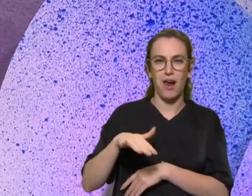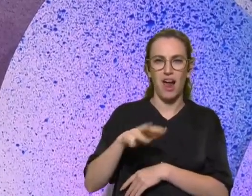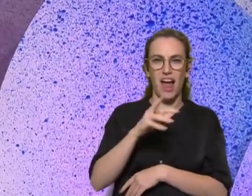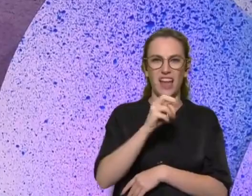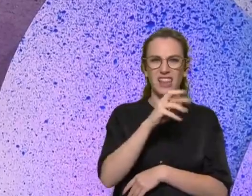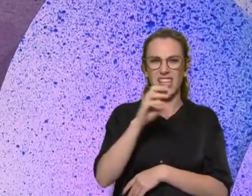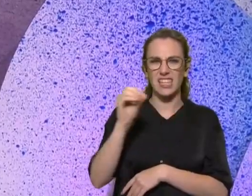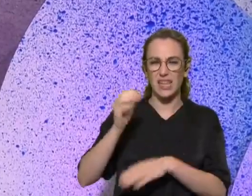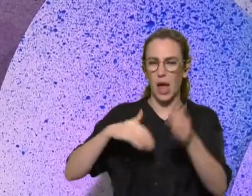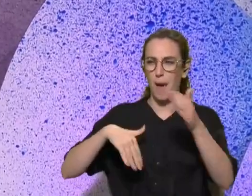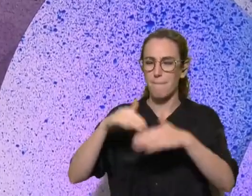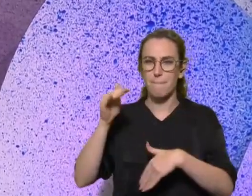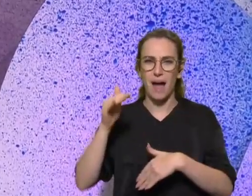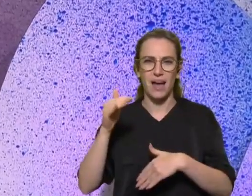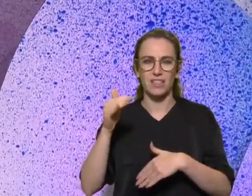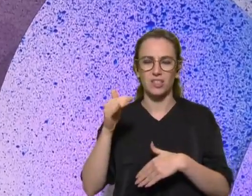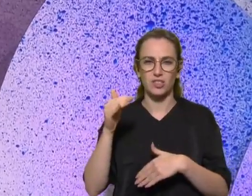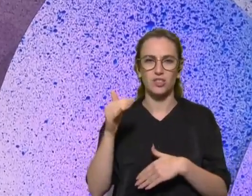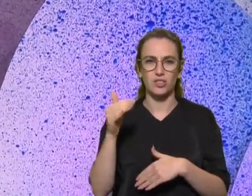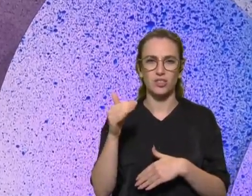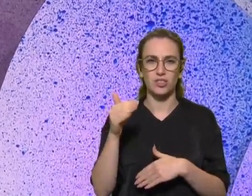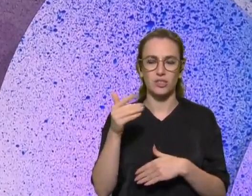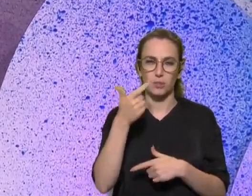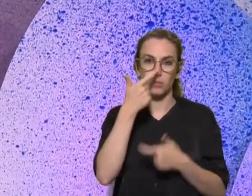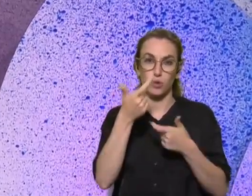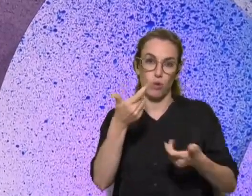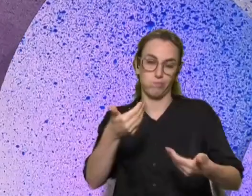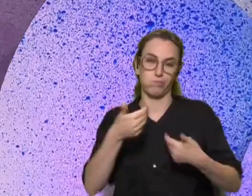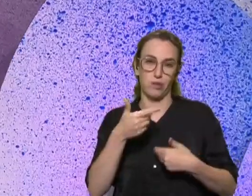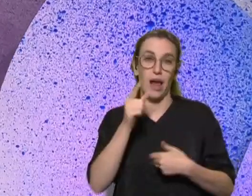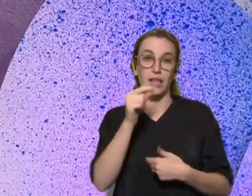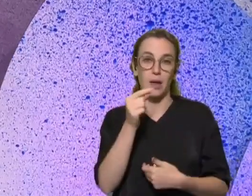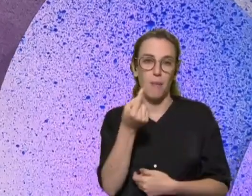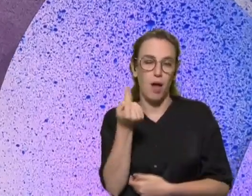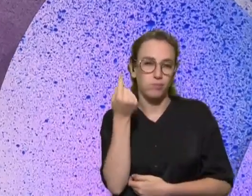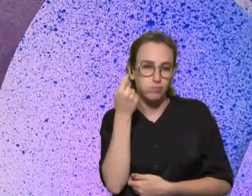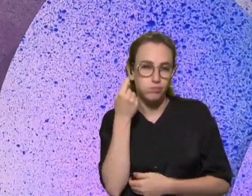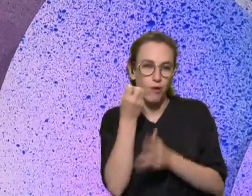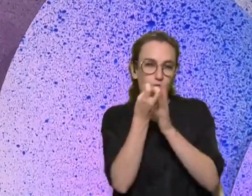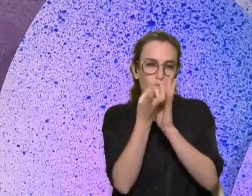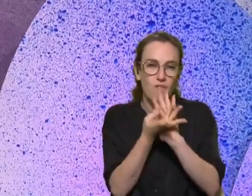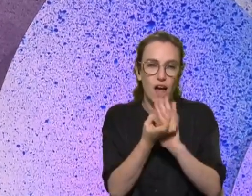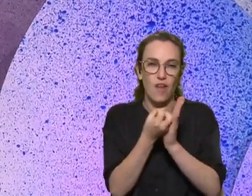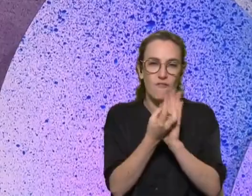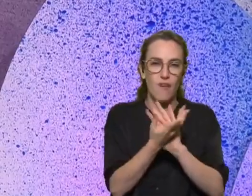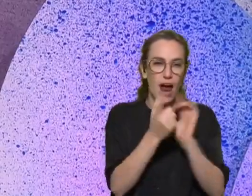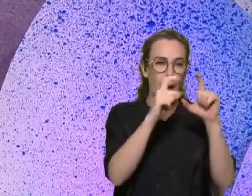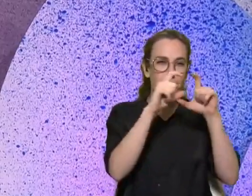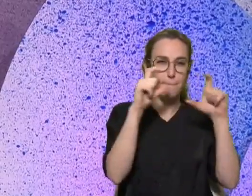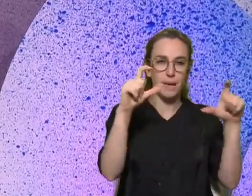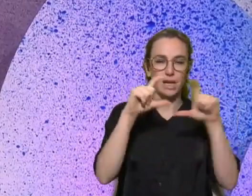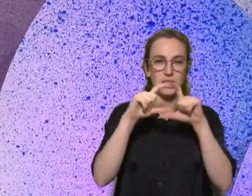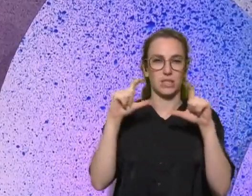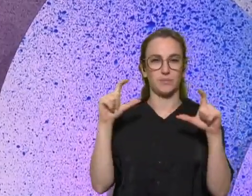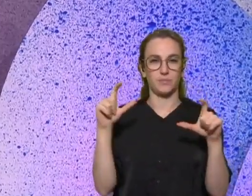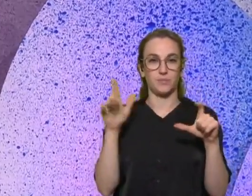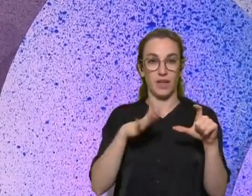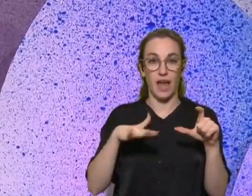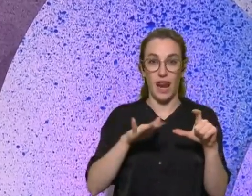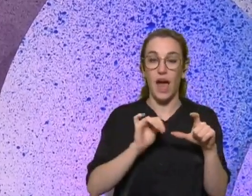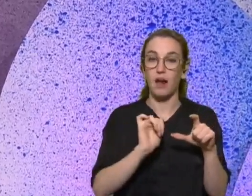received over 300 contributions, and we had hundreds of